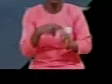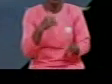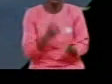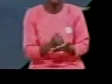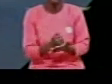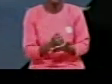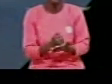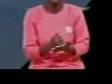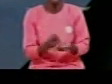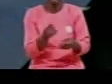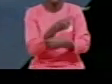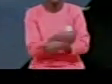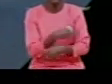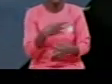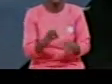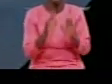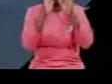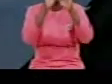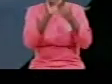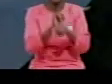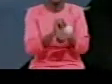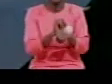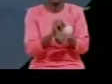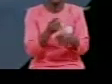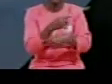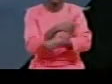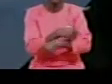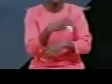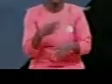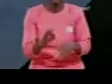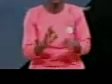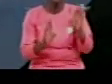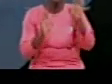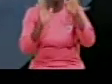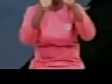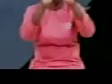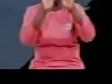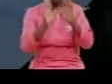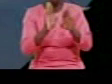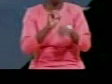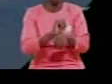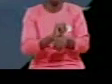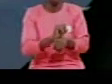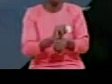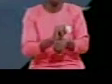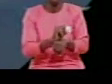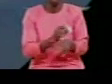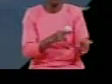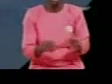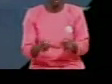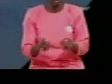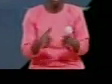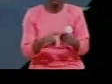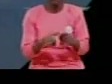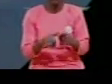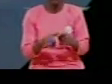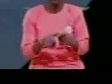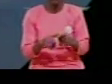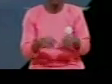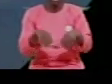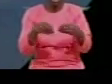of miracle. Day of signs and wonder. Get ready to give your testimony.